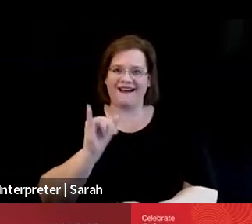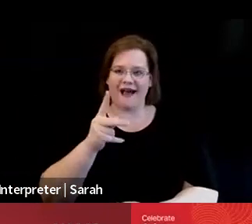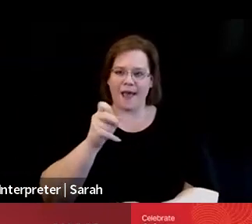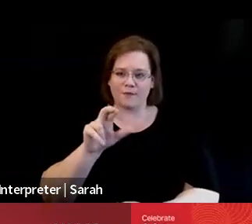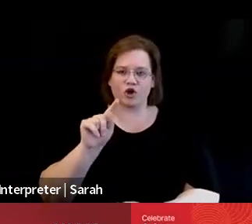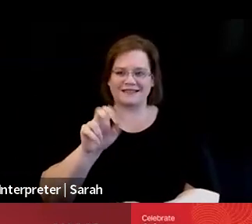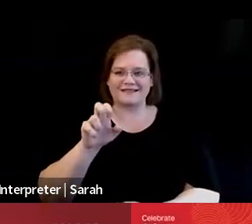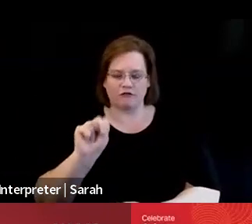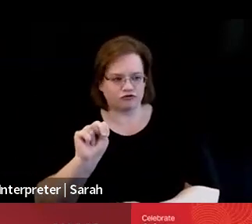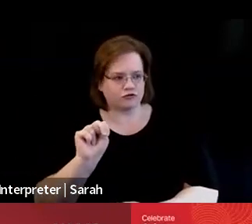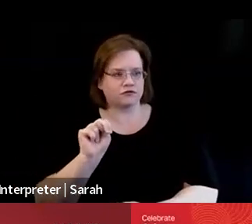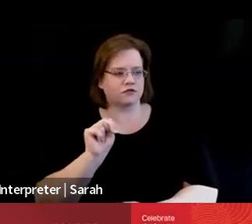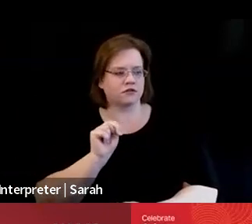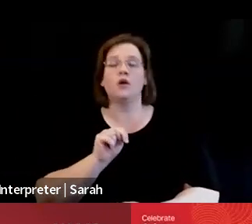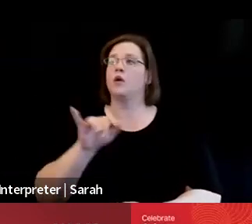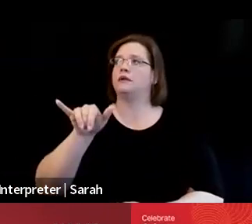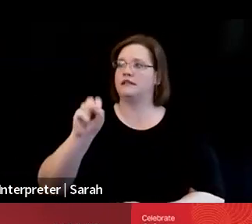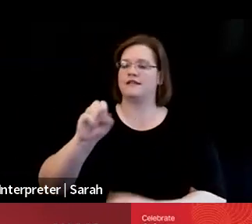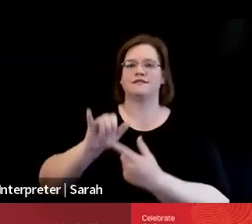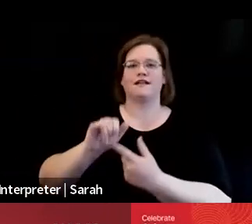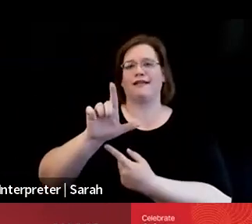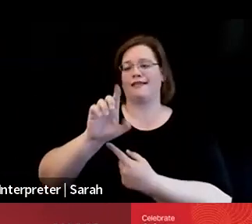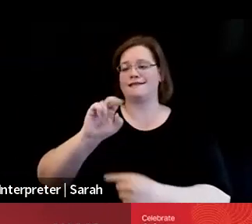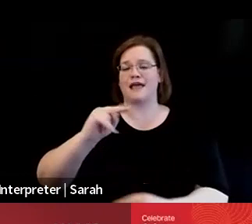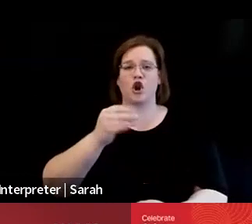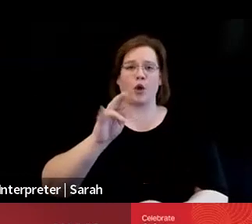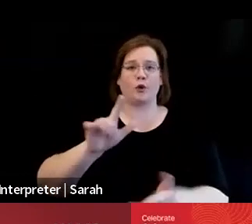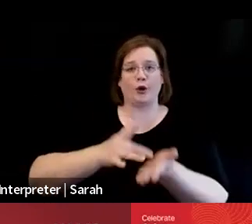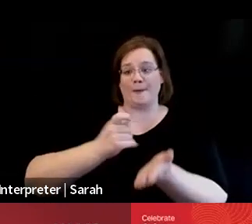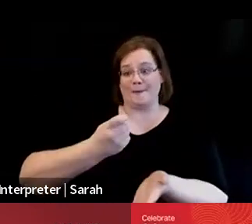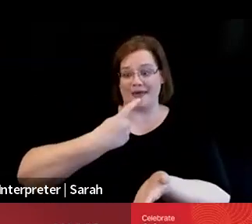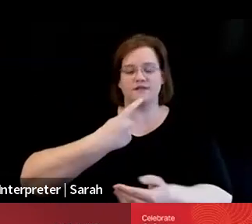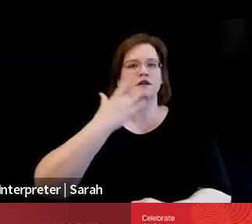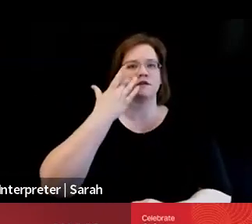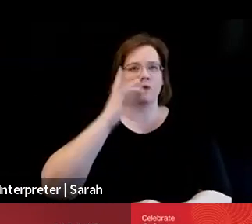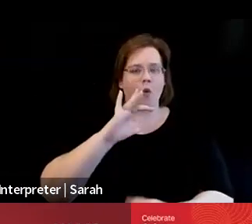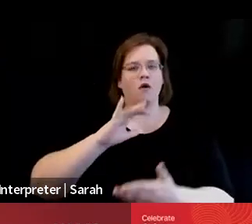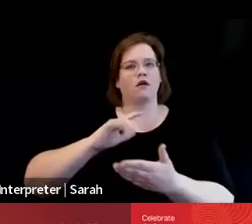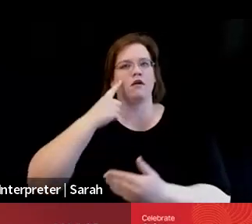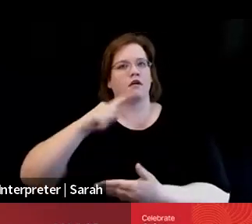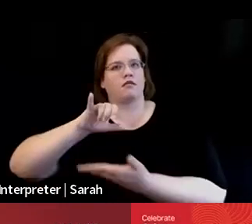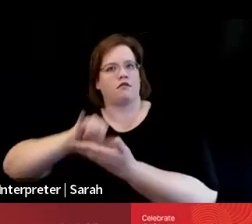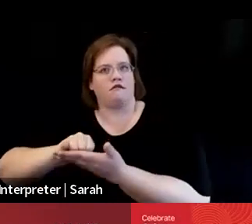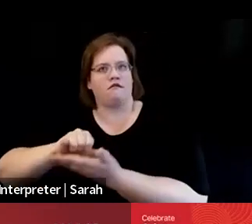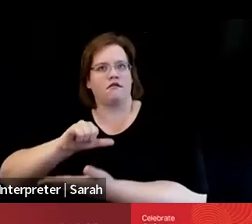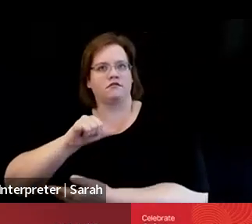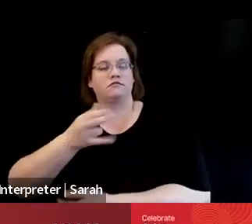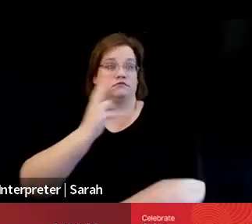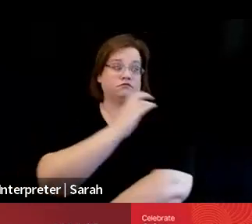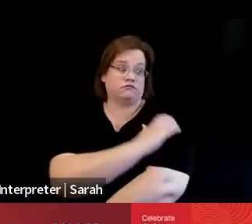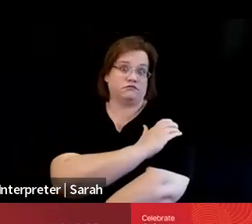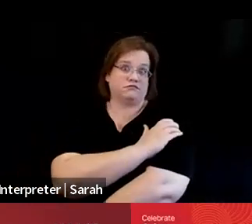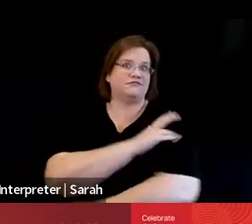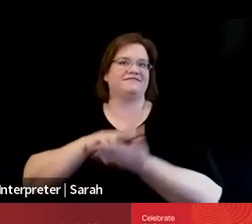I have hypertension. And yes, that lisinopril is for that hypertension. So they need to know these names, right? But when we have to use